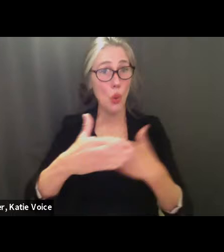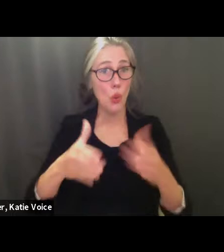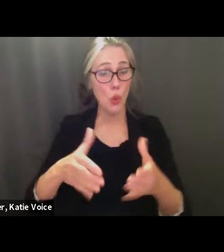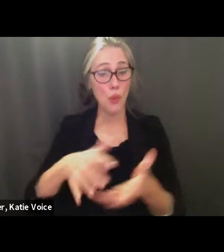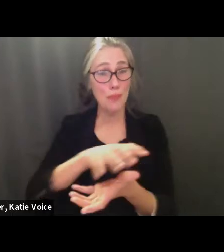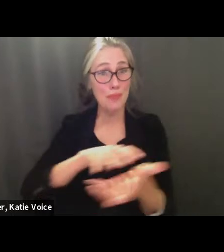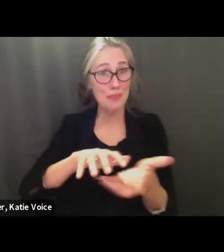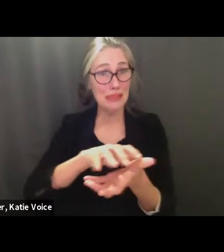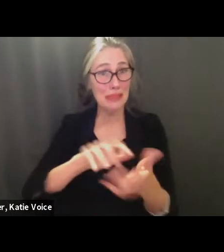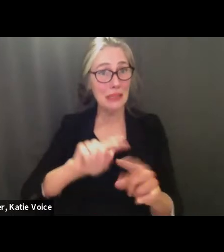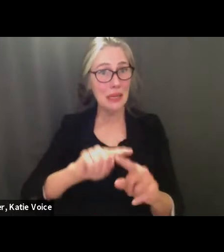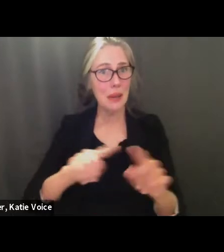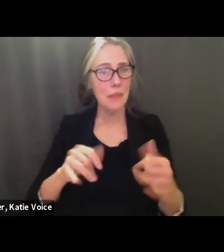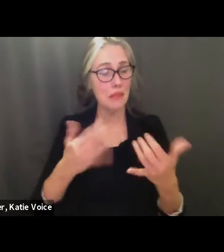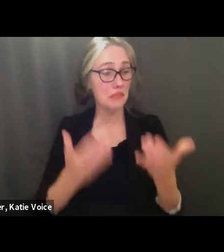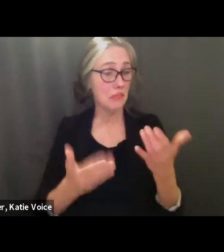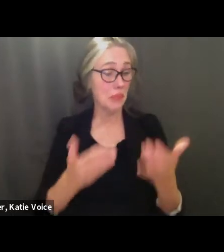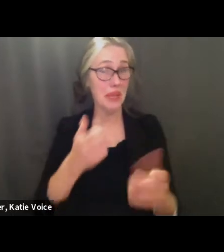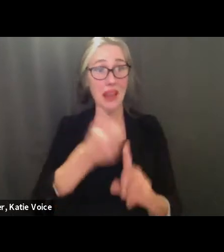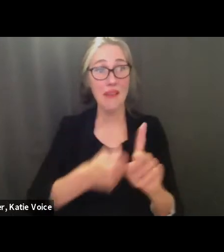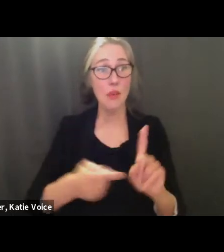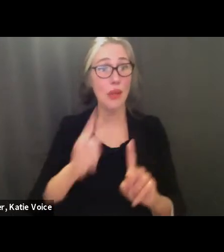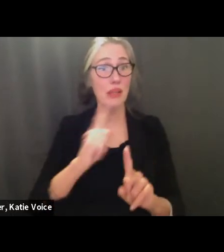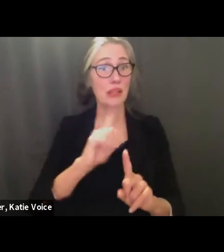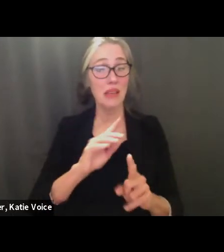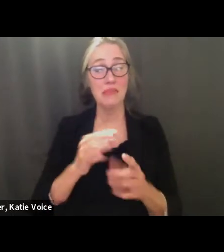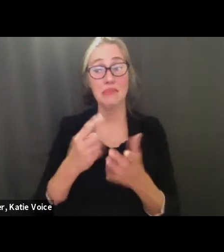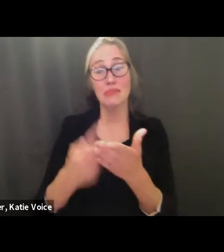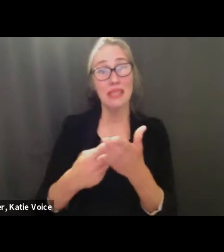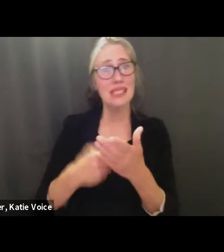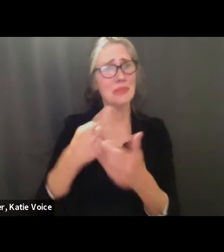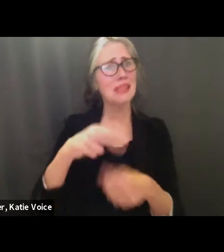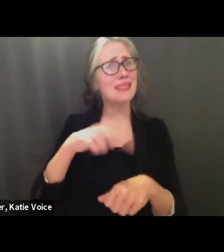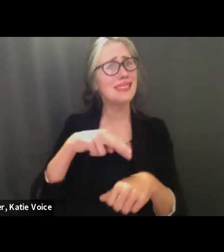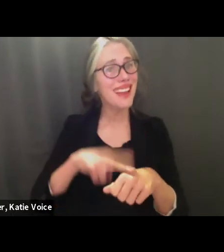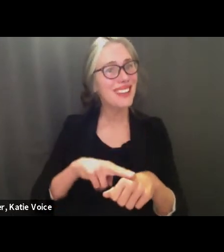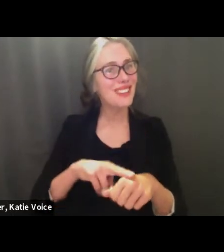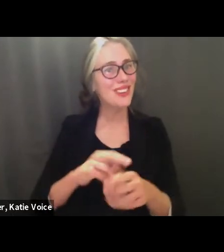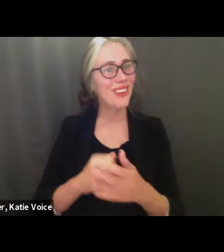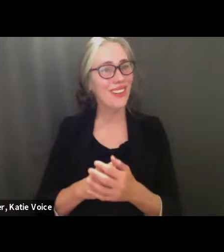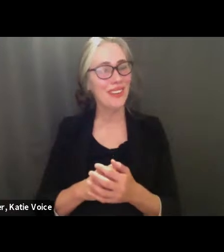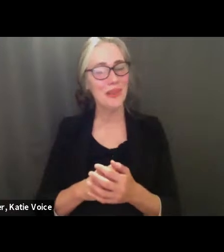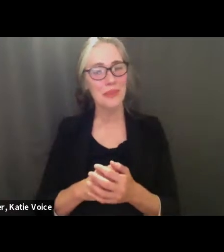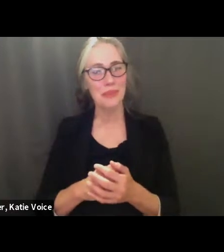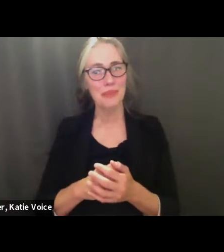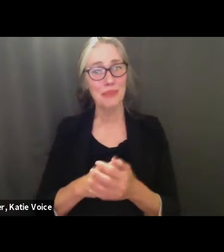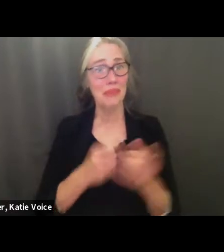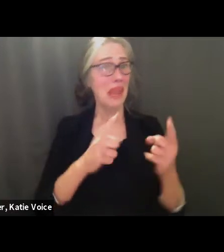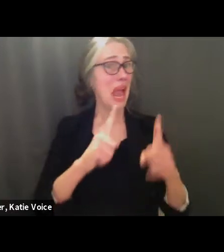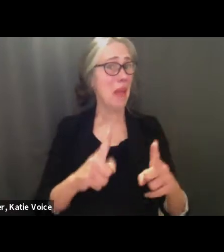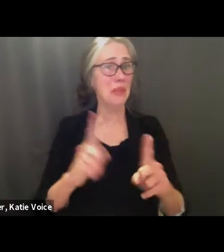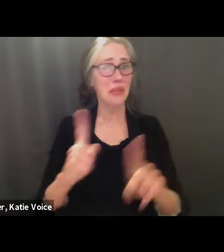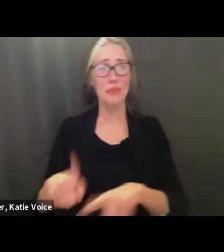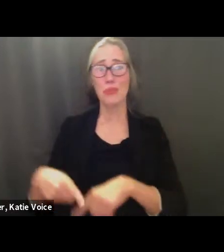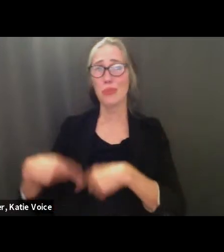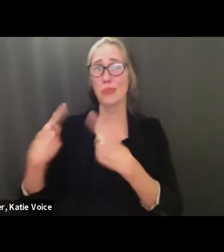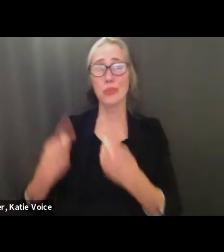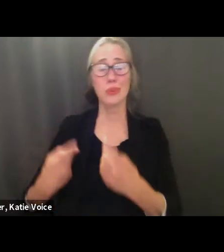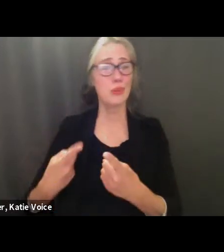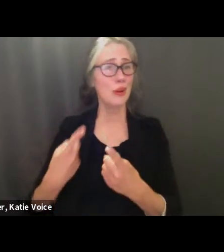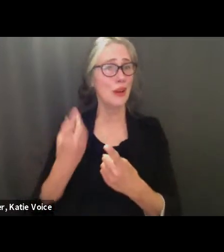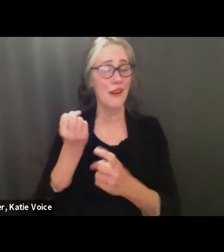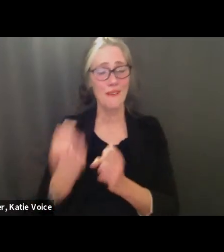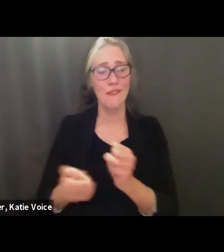way that everyone talks about it because it's a natural thing. It's something that's happened for years, and